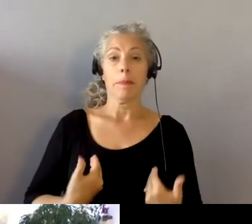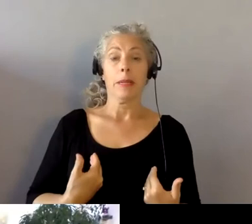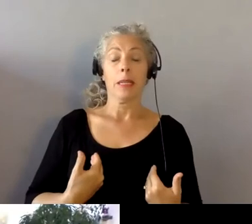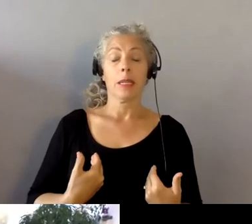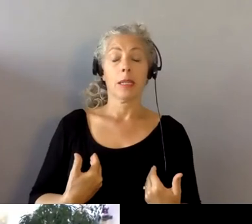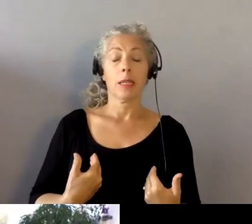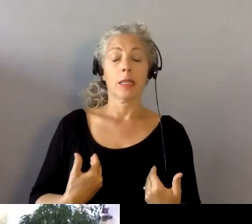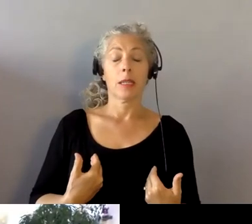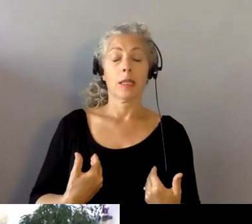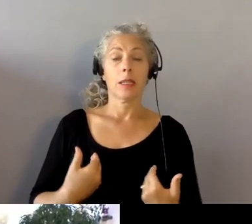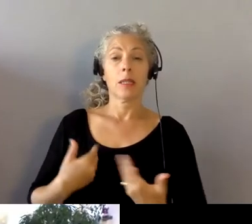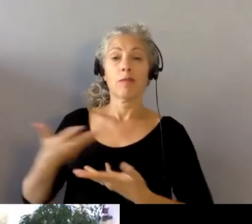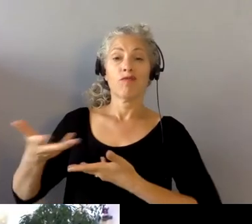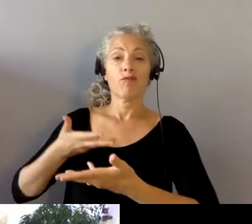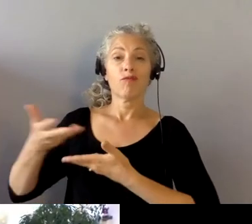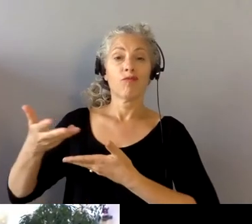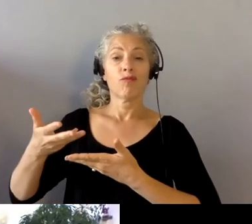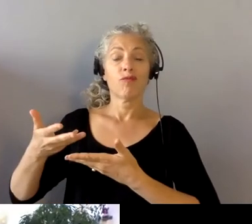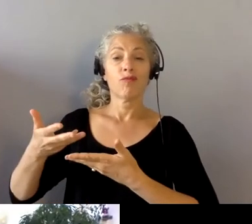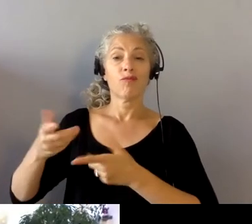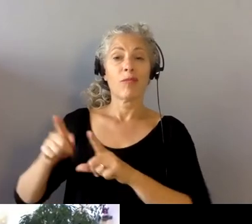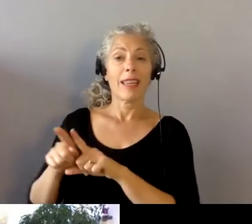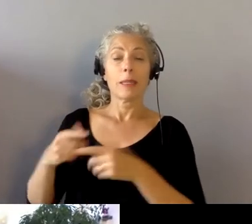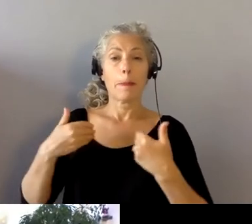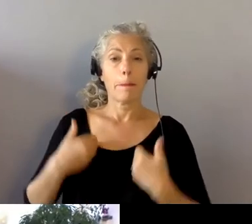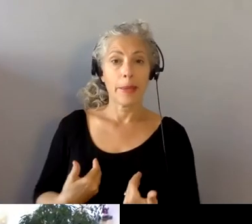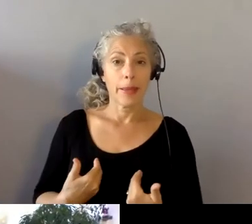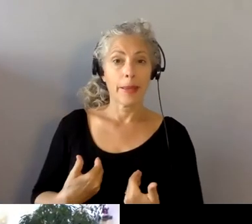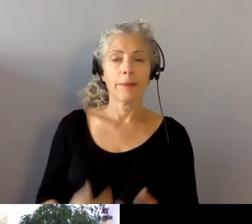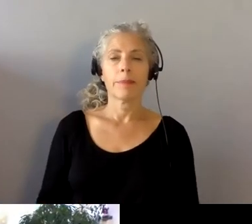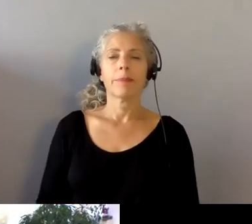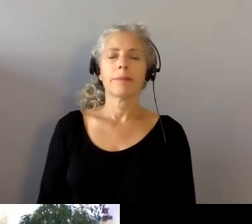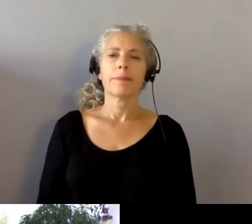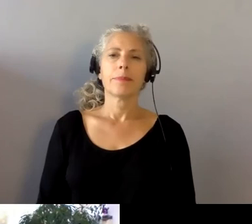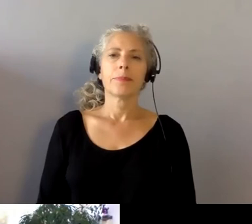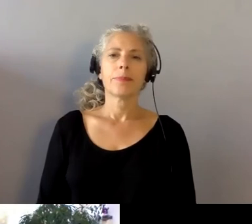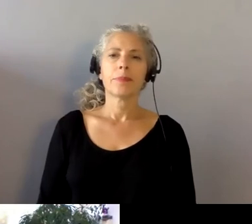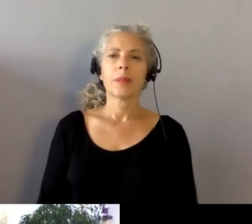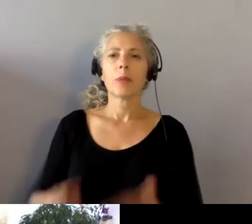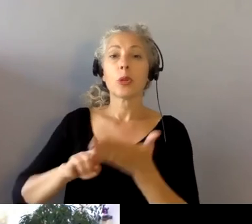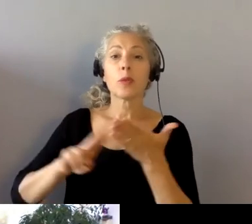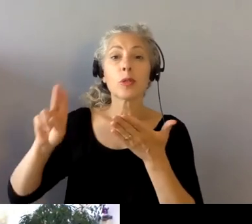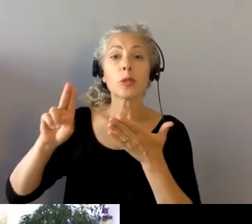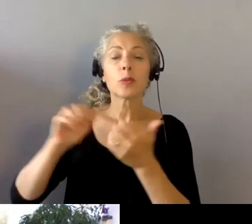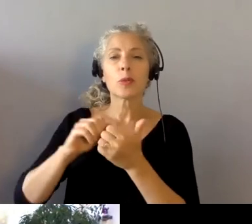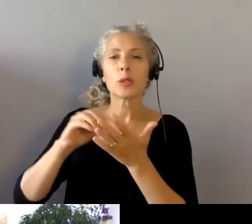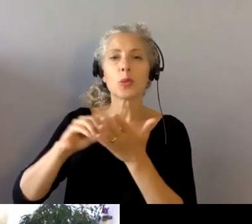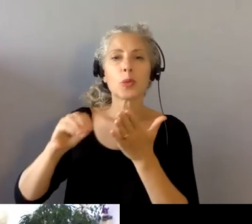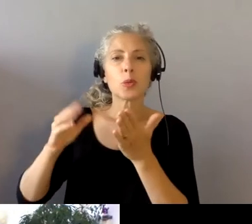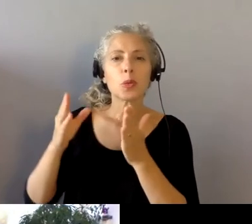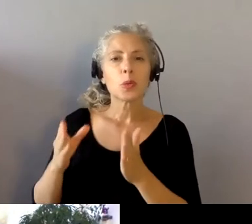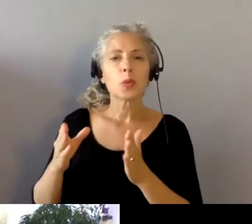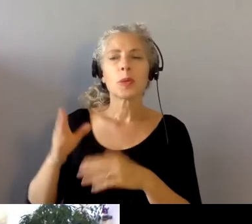experience having an engagement with Ethiopia as me, as Julie, and with the university, with students, with lectures, with